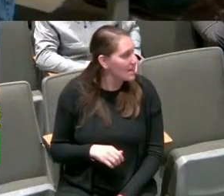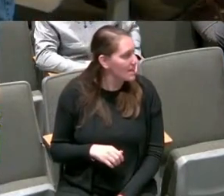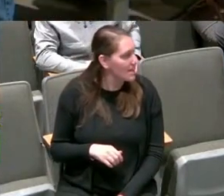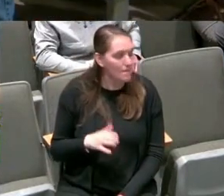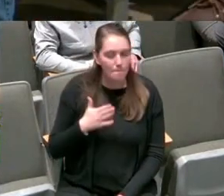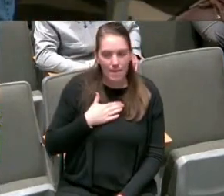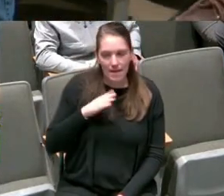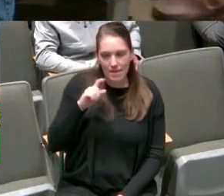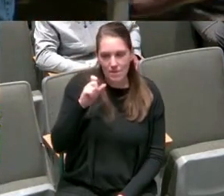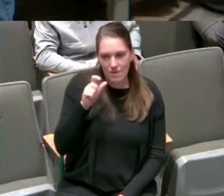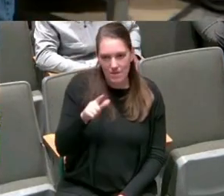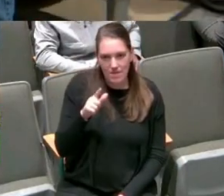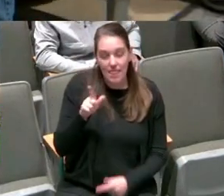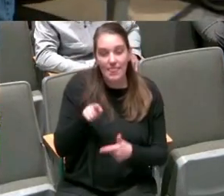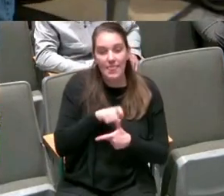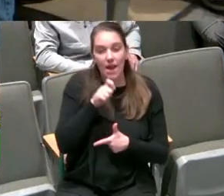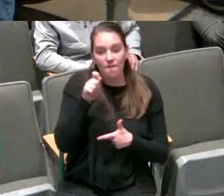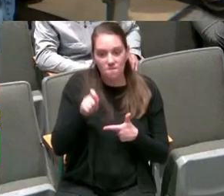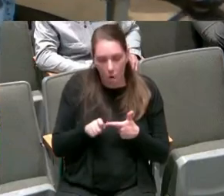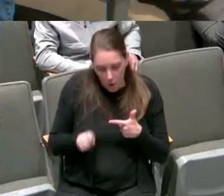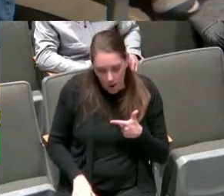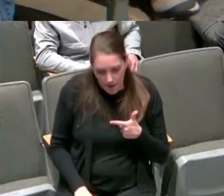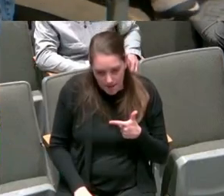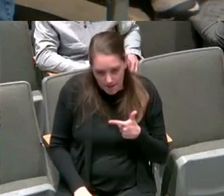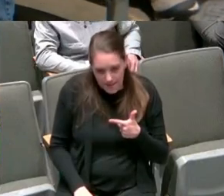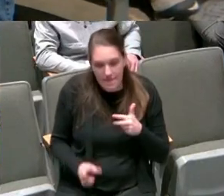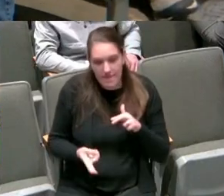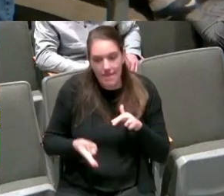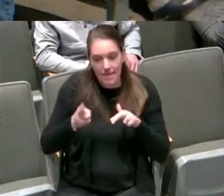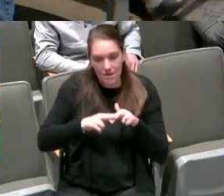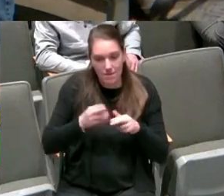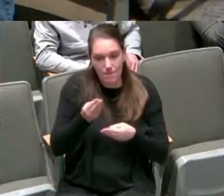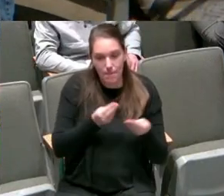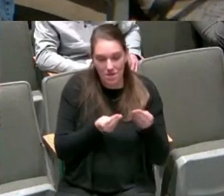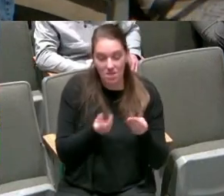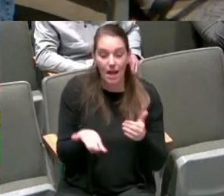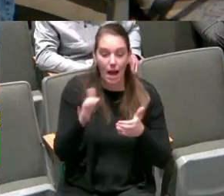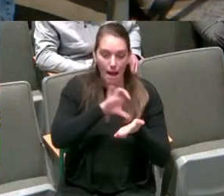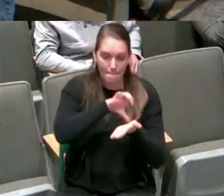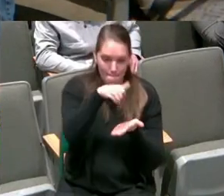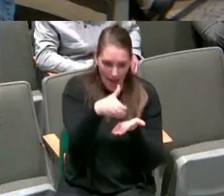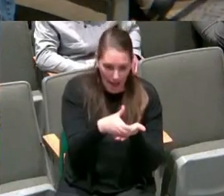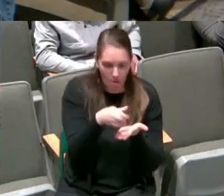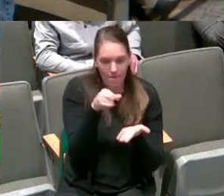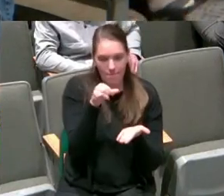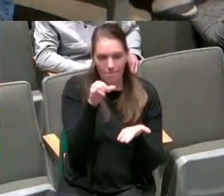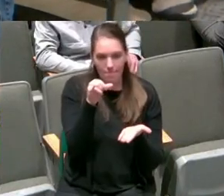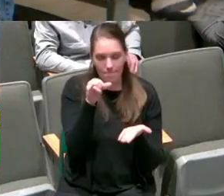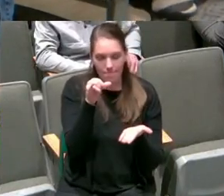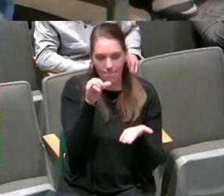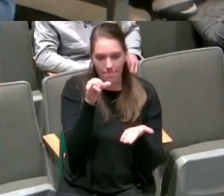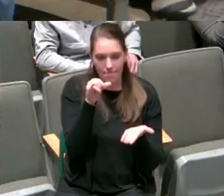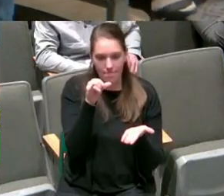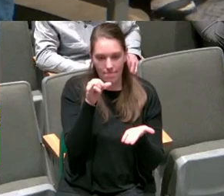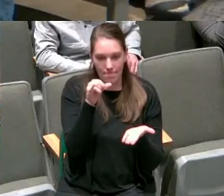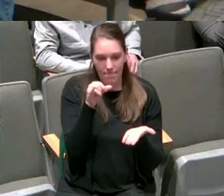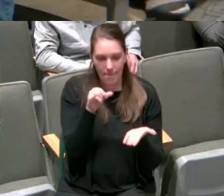the question may be there for the increase in budgetary amount is being